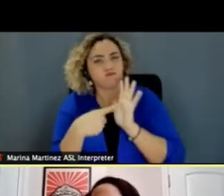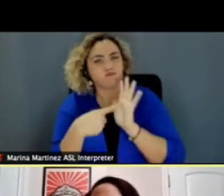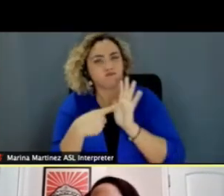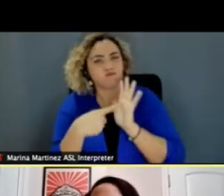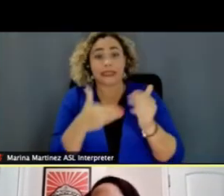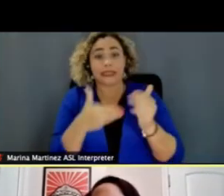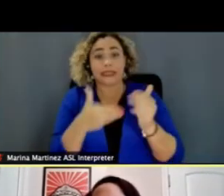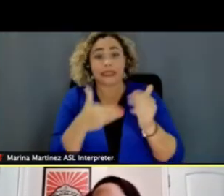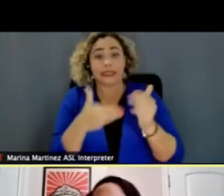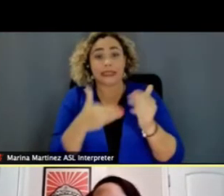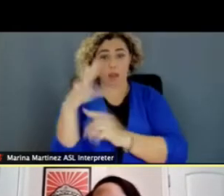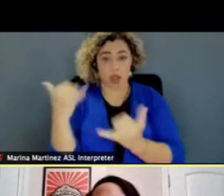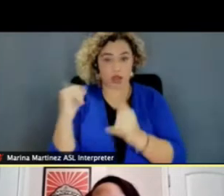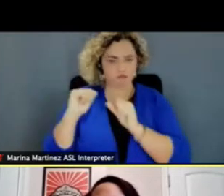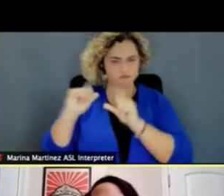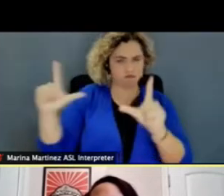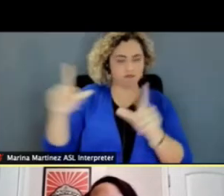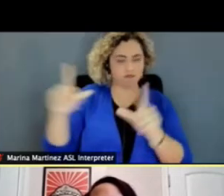image.